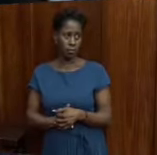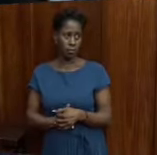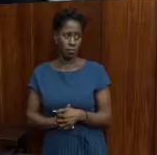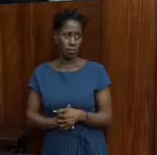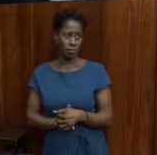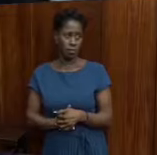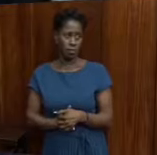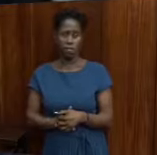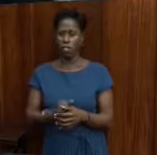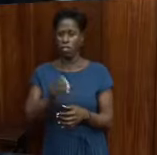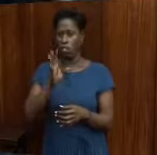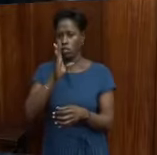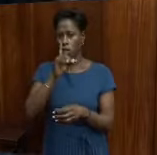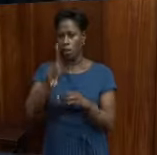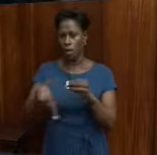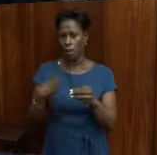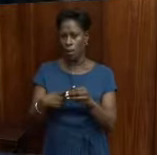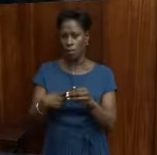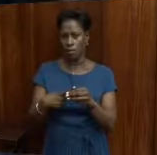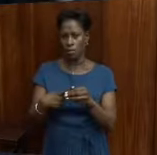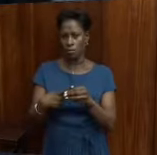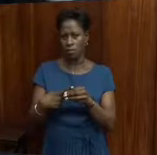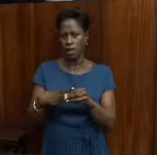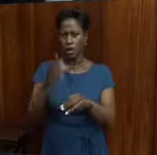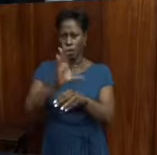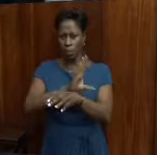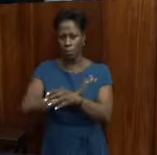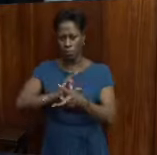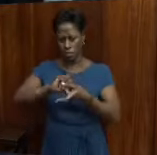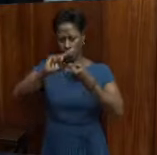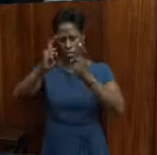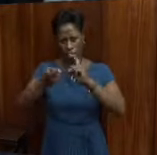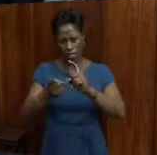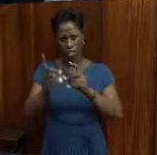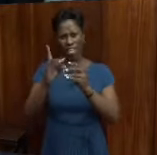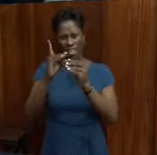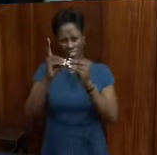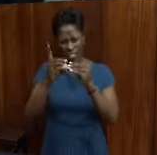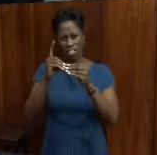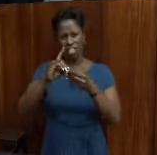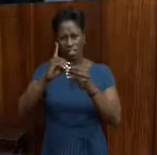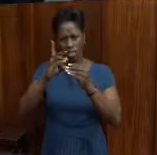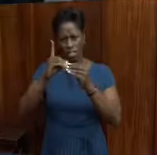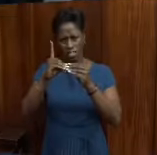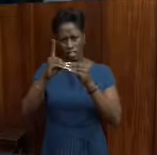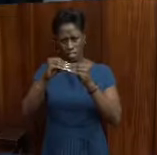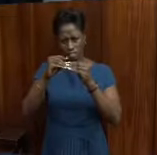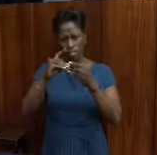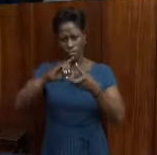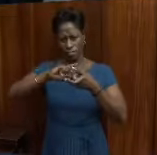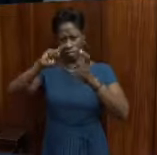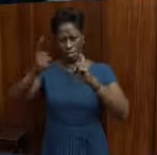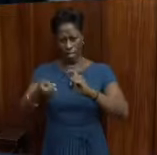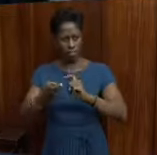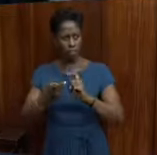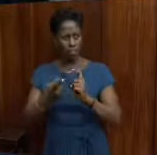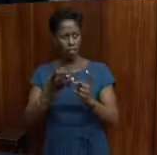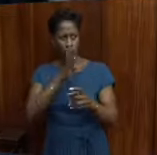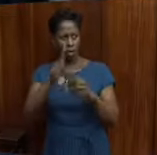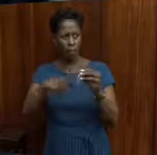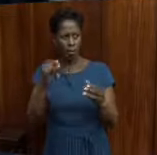digital transformation has leveled the playing field in the world of competitive business within countries and between countries, small and